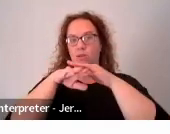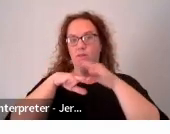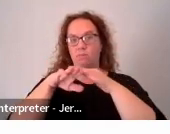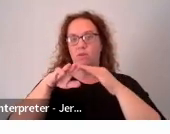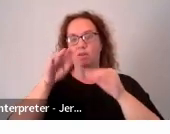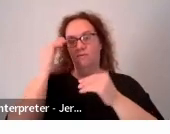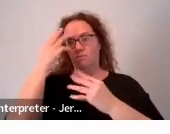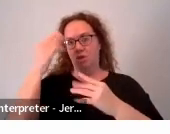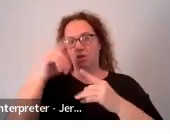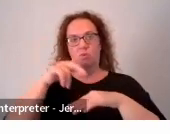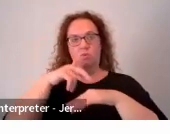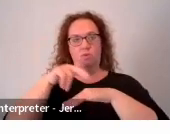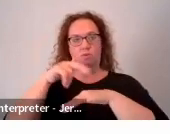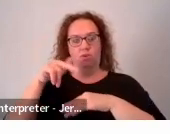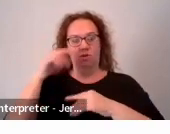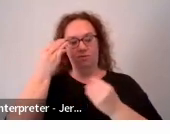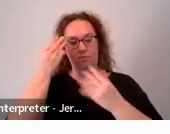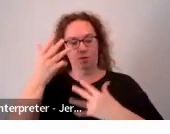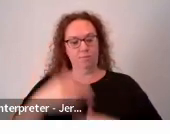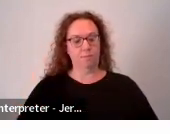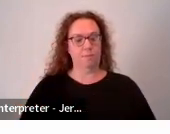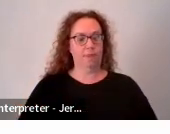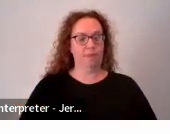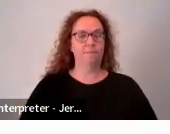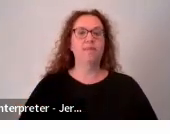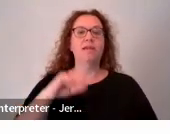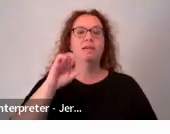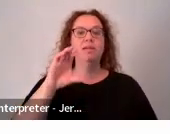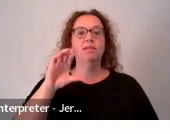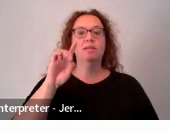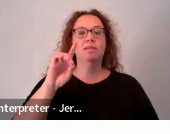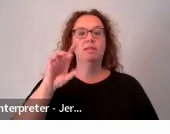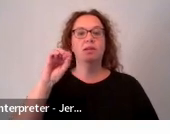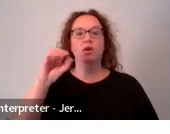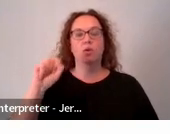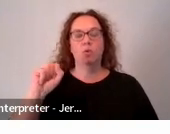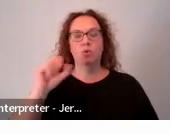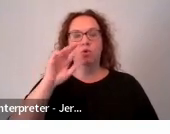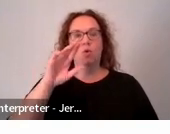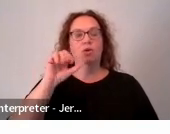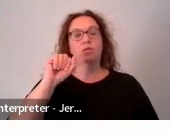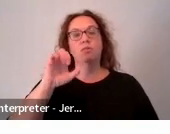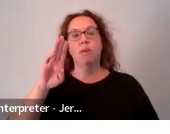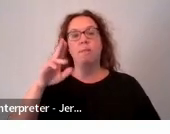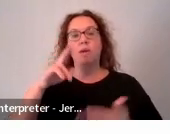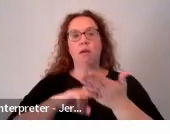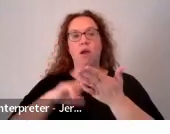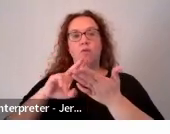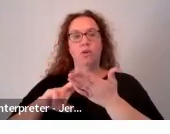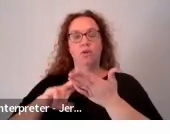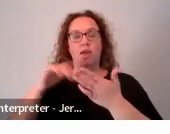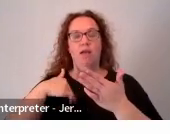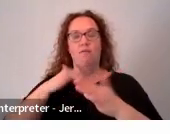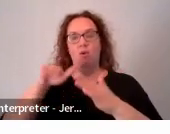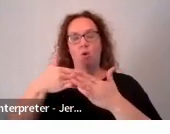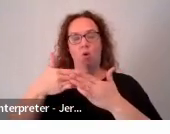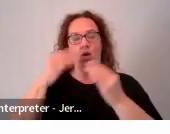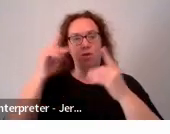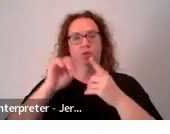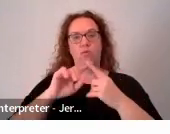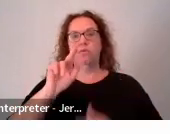data. Assessing entities, again, that's CDDOs or their subcontractors, upload all assessment data to